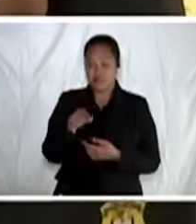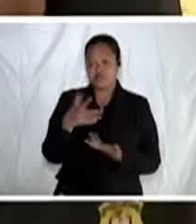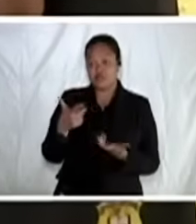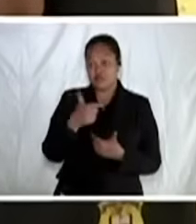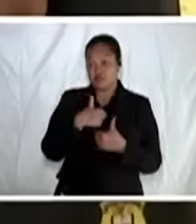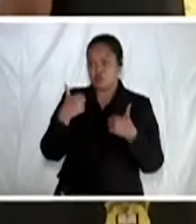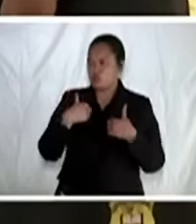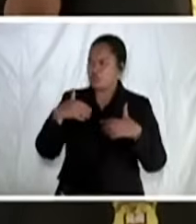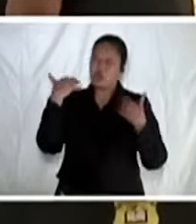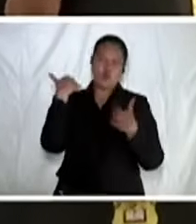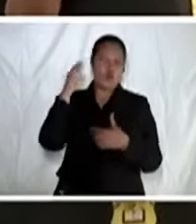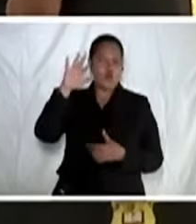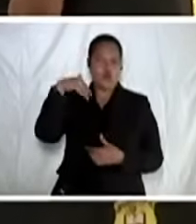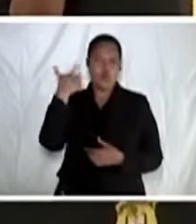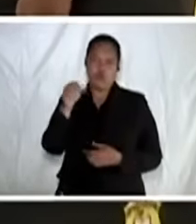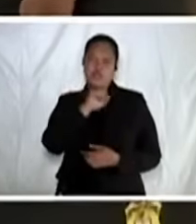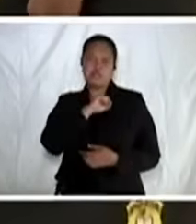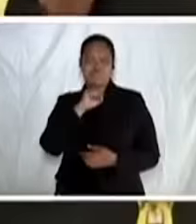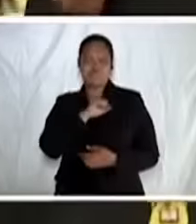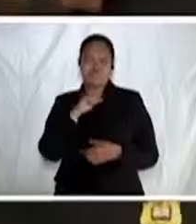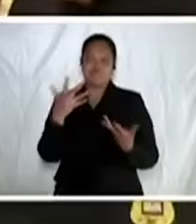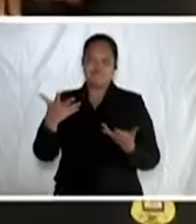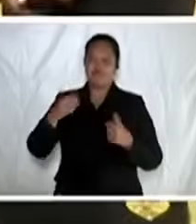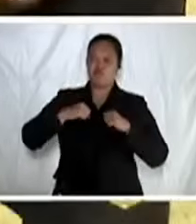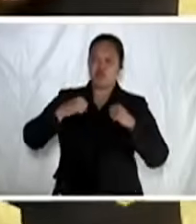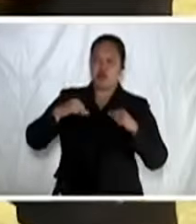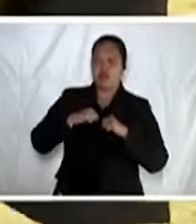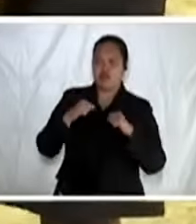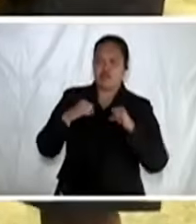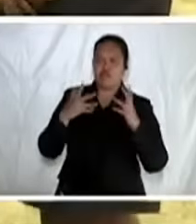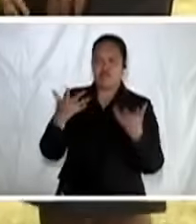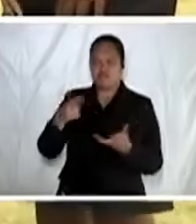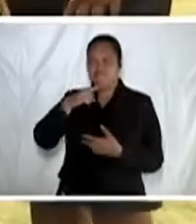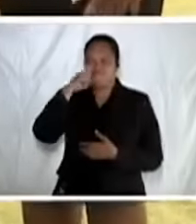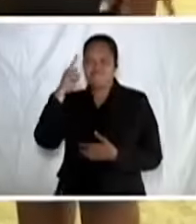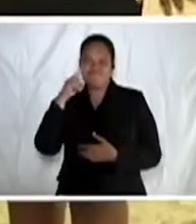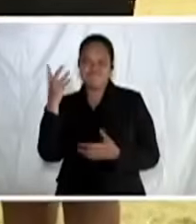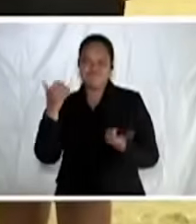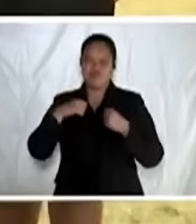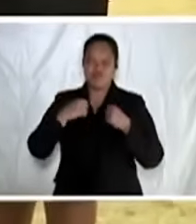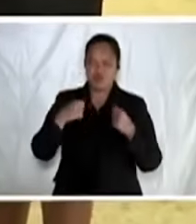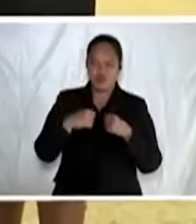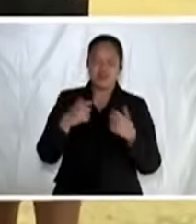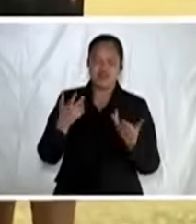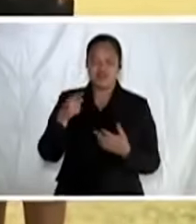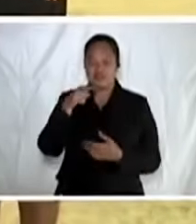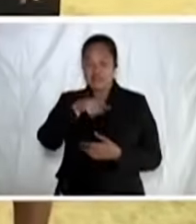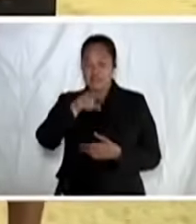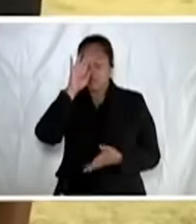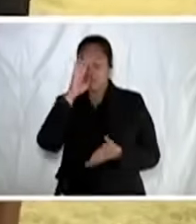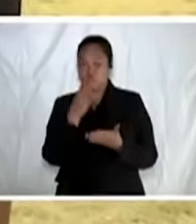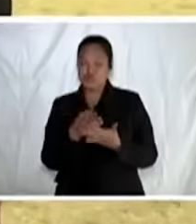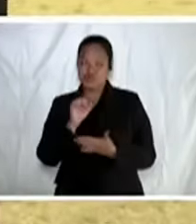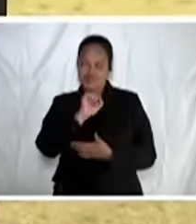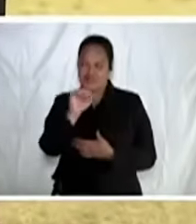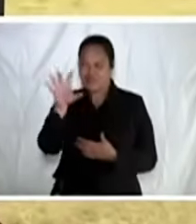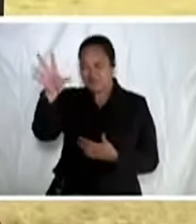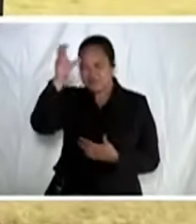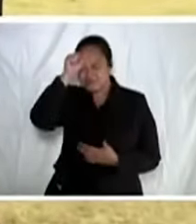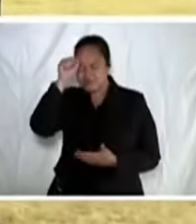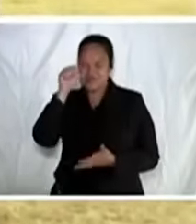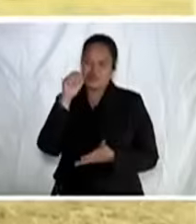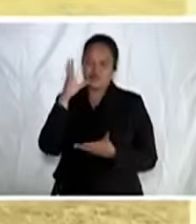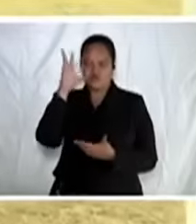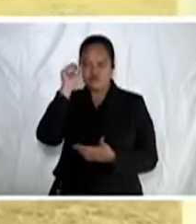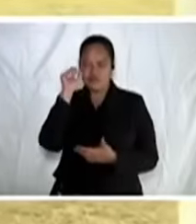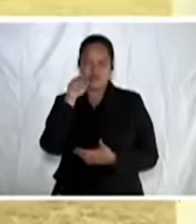daudi mitaka enda nanda utala no taka na bika kaya na ngono ya orto na ngoni bulungo ena nondo to itala no tu na bika erto